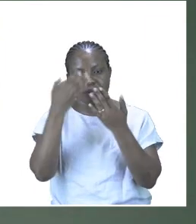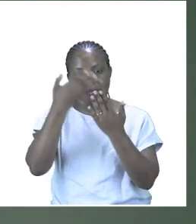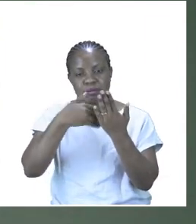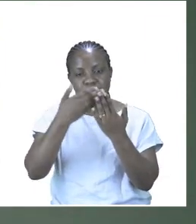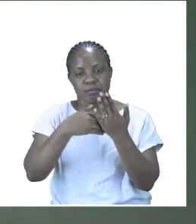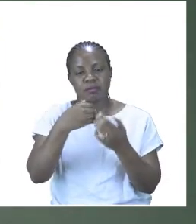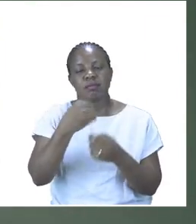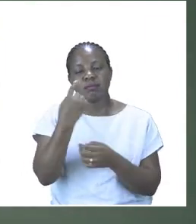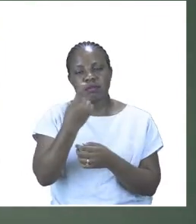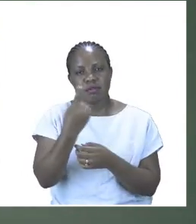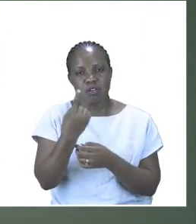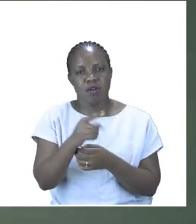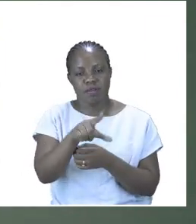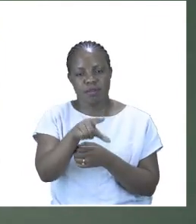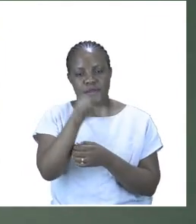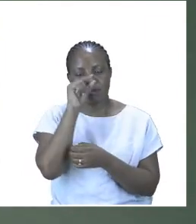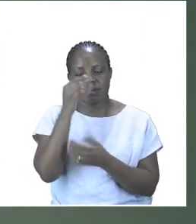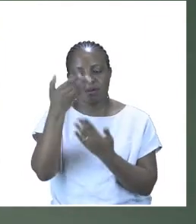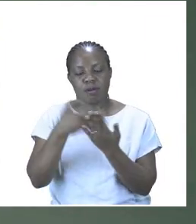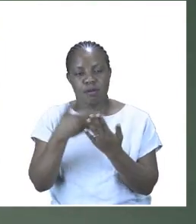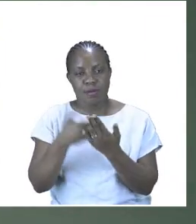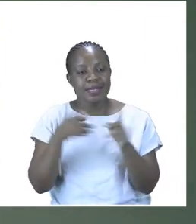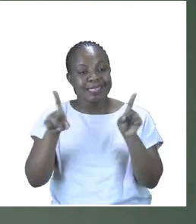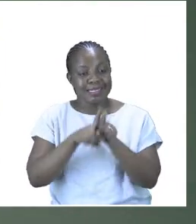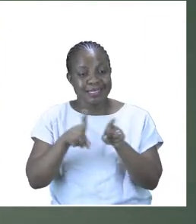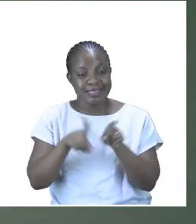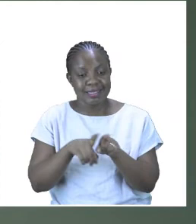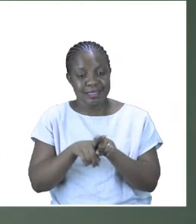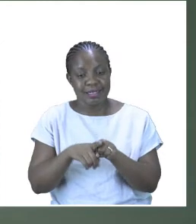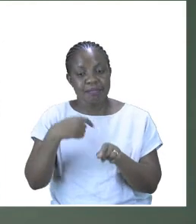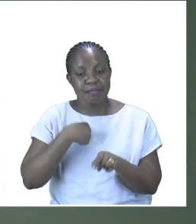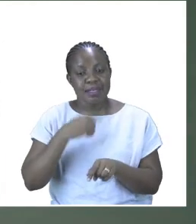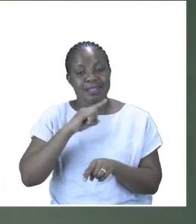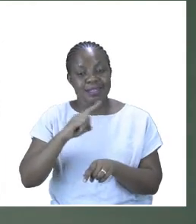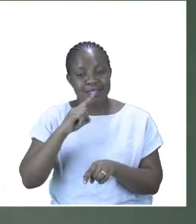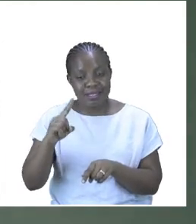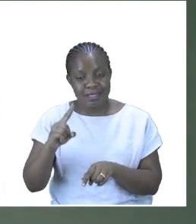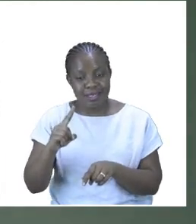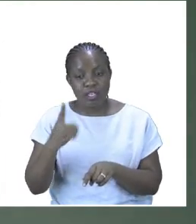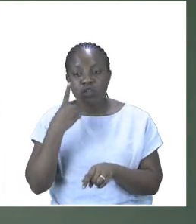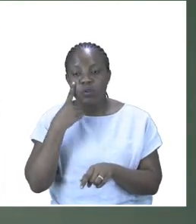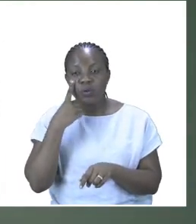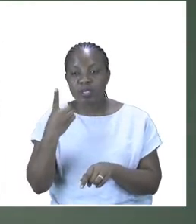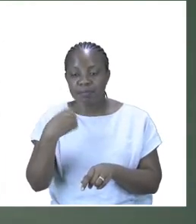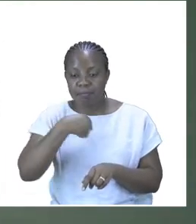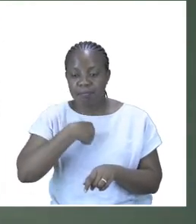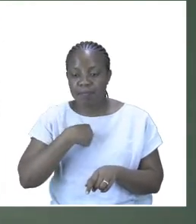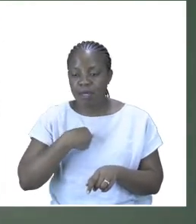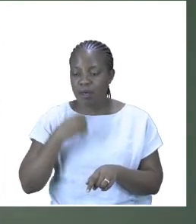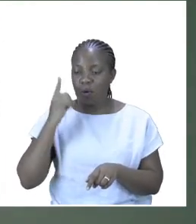paper. And since I'm a teacher and you can only see one, I